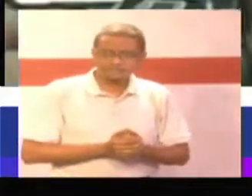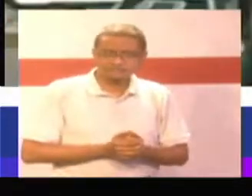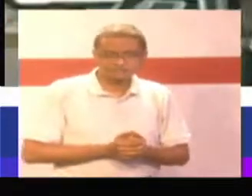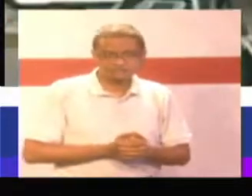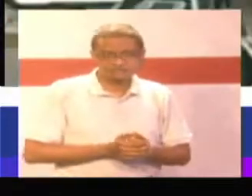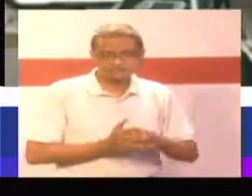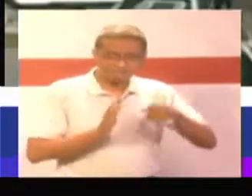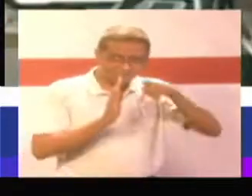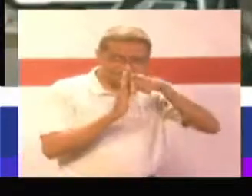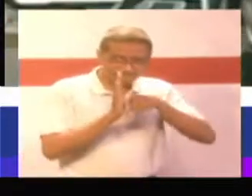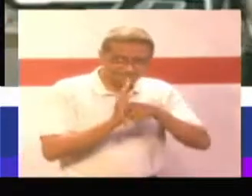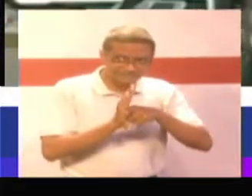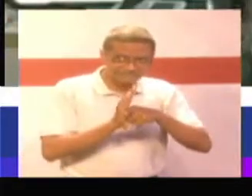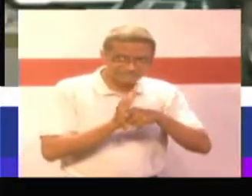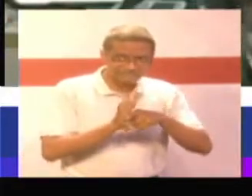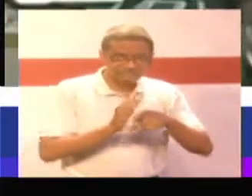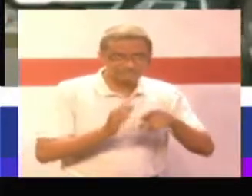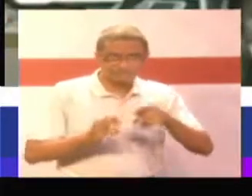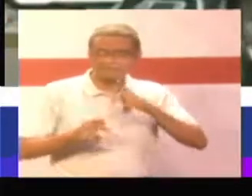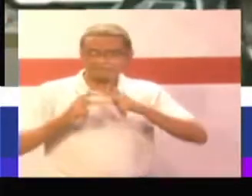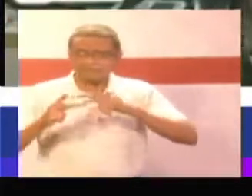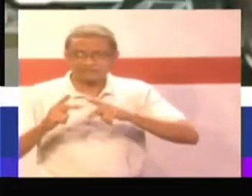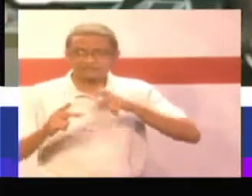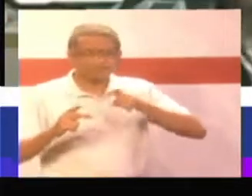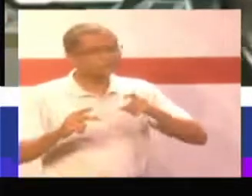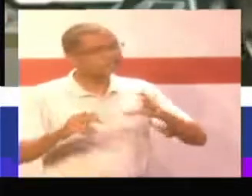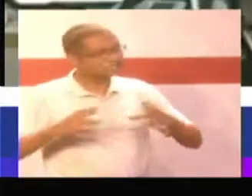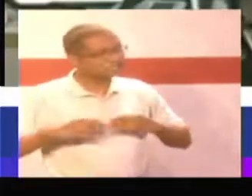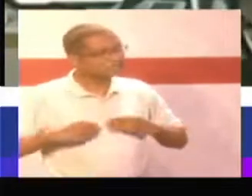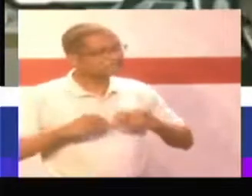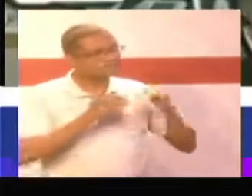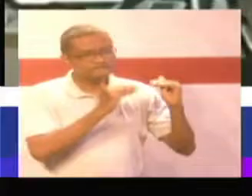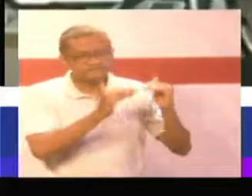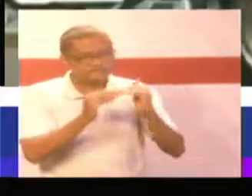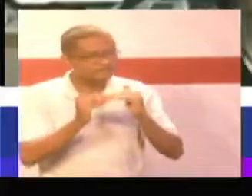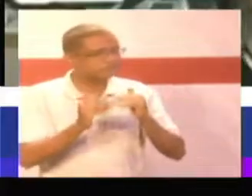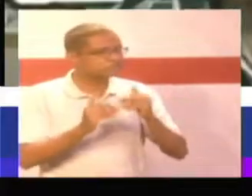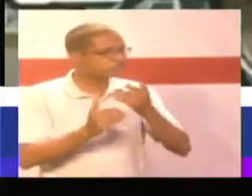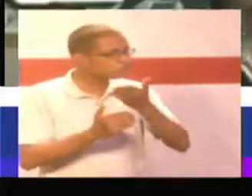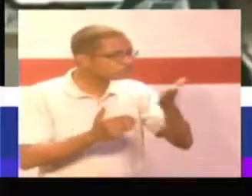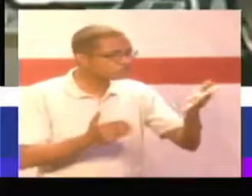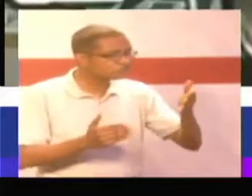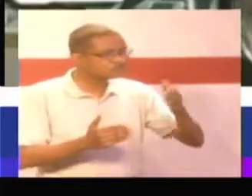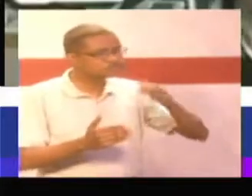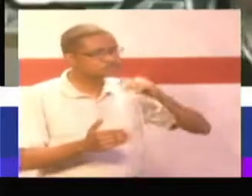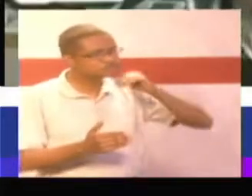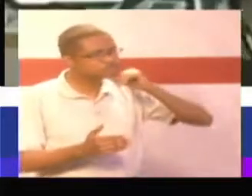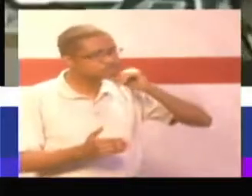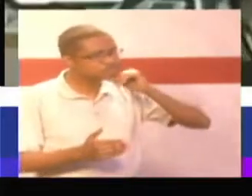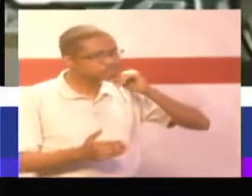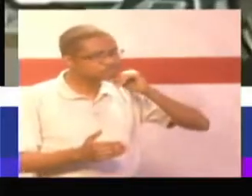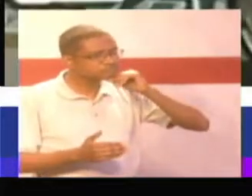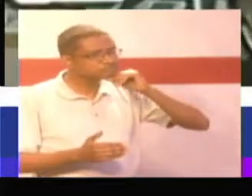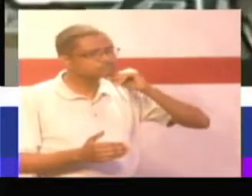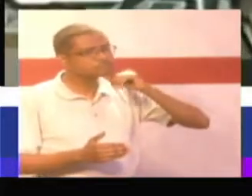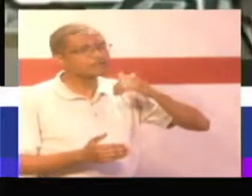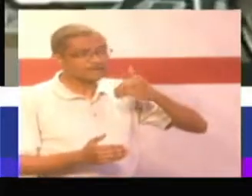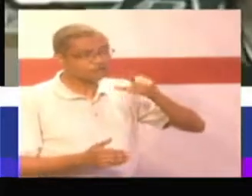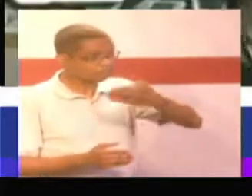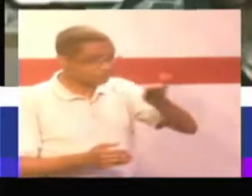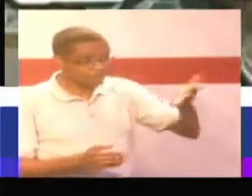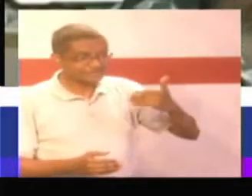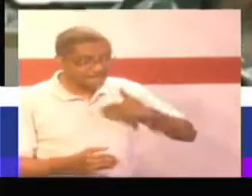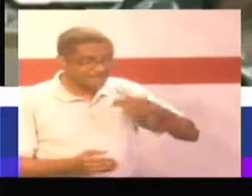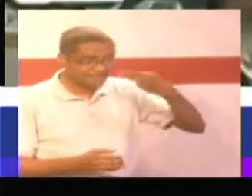want to get everybody on board? Is there any message that one would want to send now in the case of